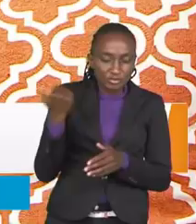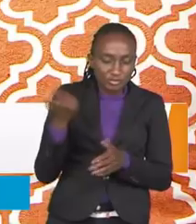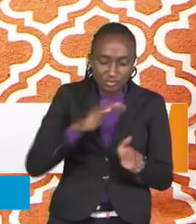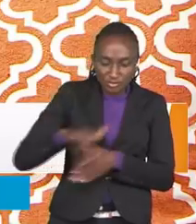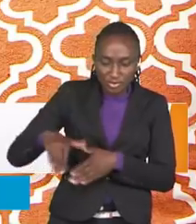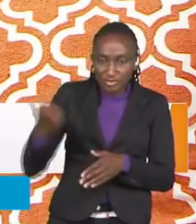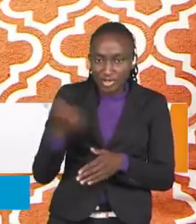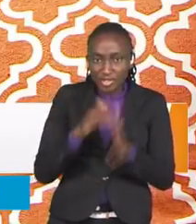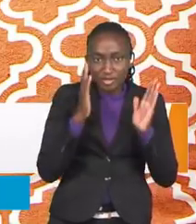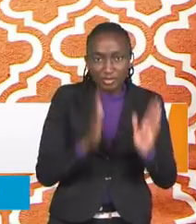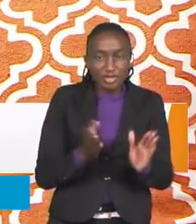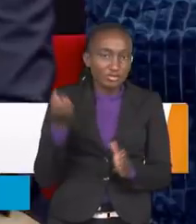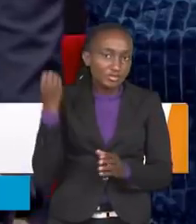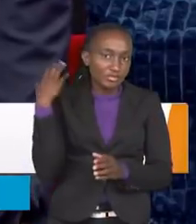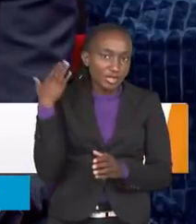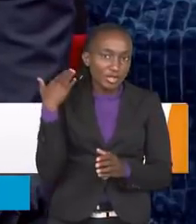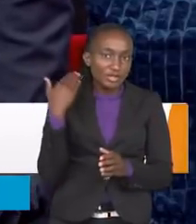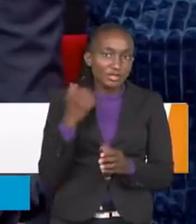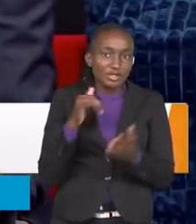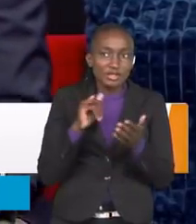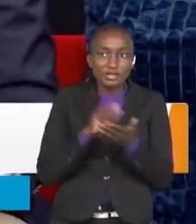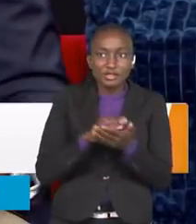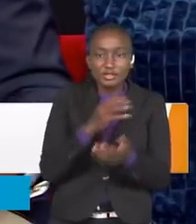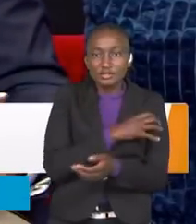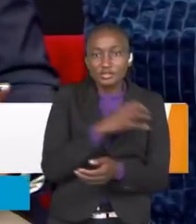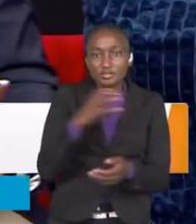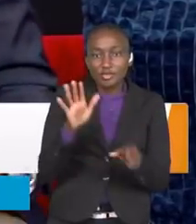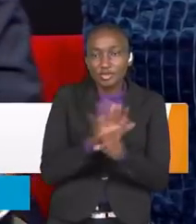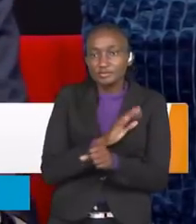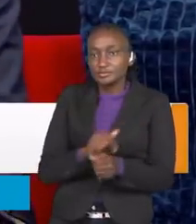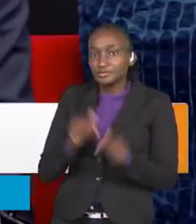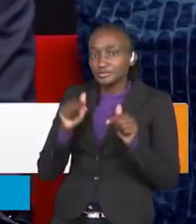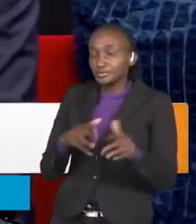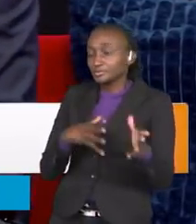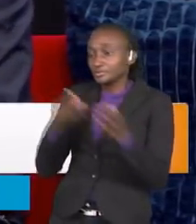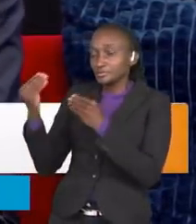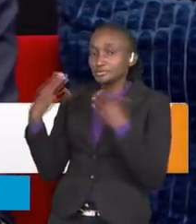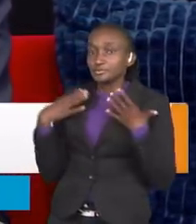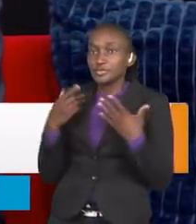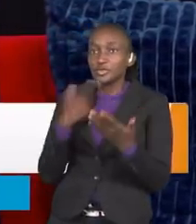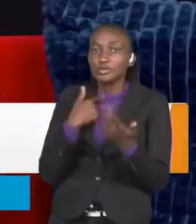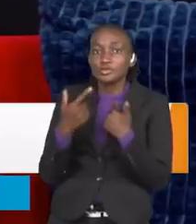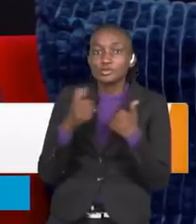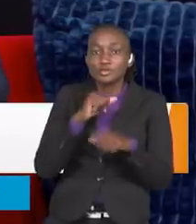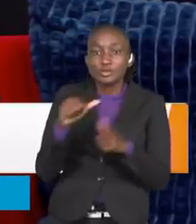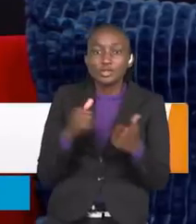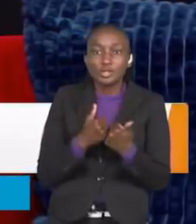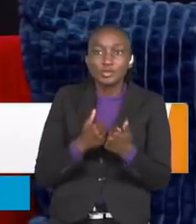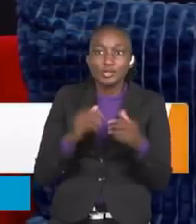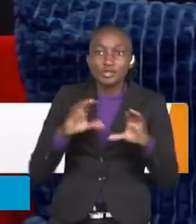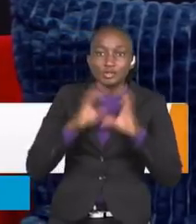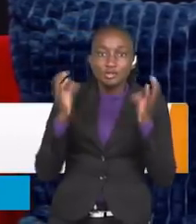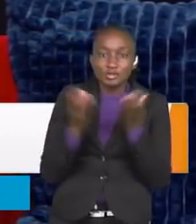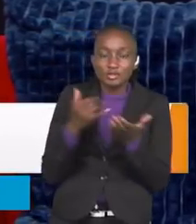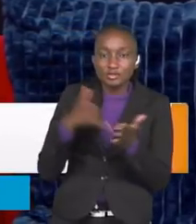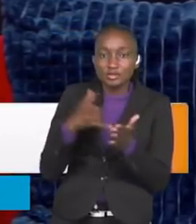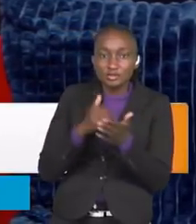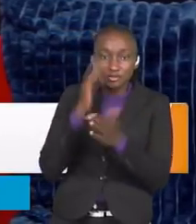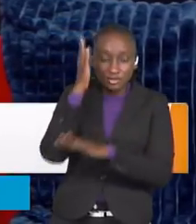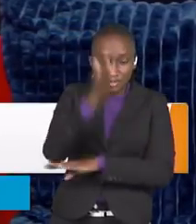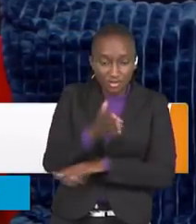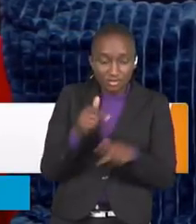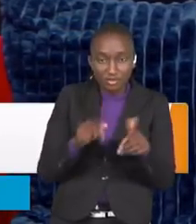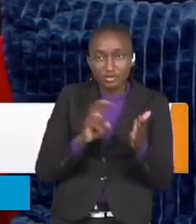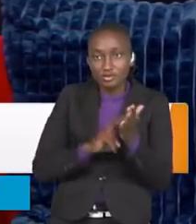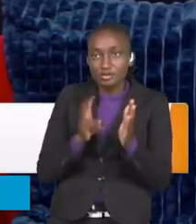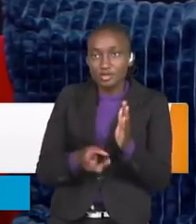is always hope. That's very powerful. There's very always powerful. Hope. Sure. We're not taking a short break. When you come back now, we want to talk about communities being involved directly in this